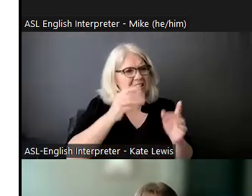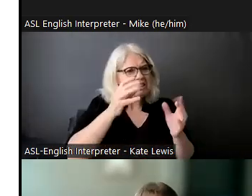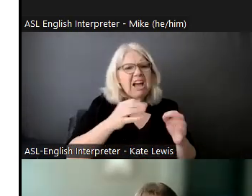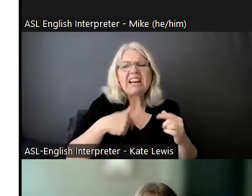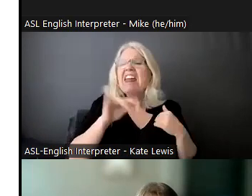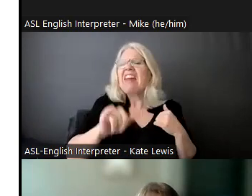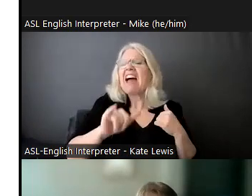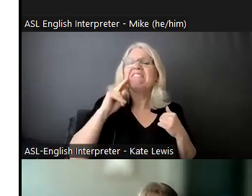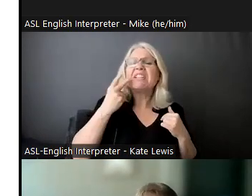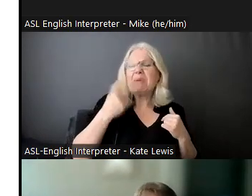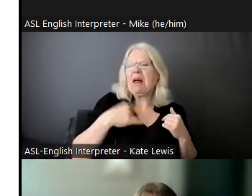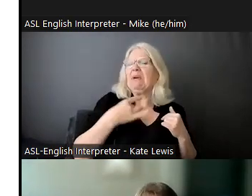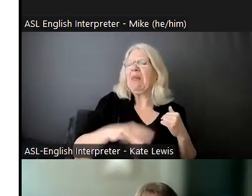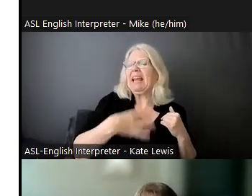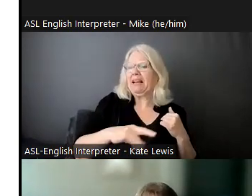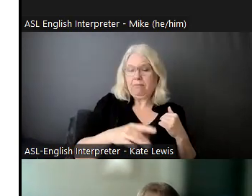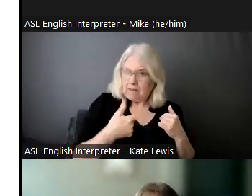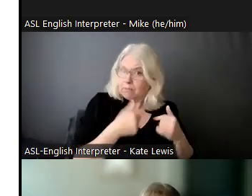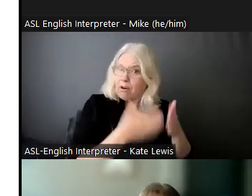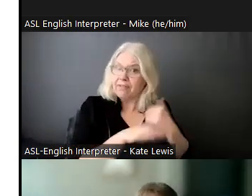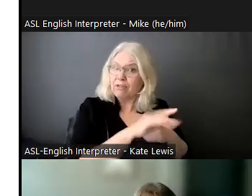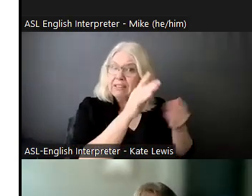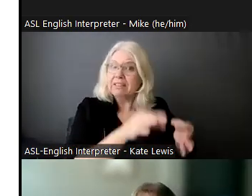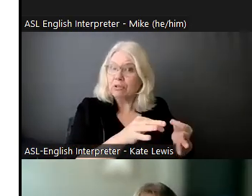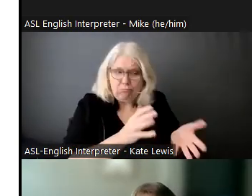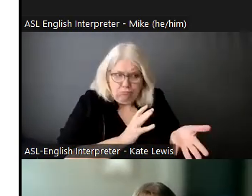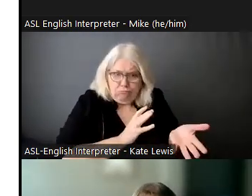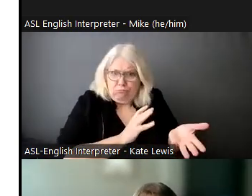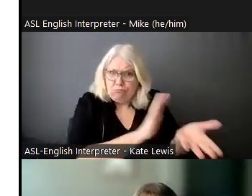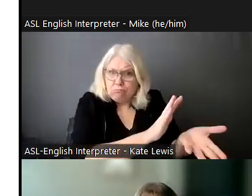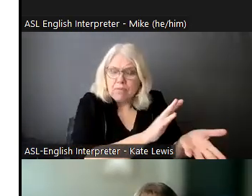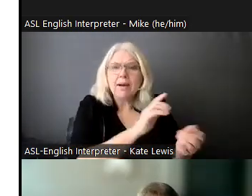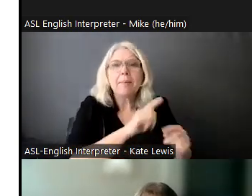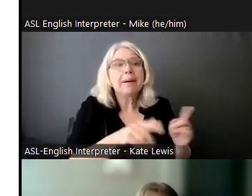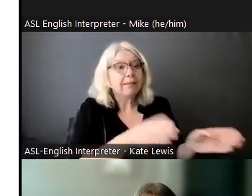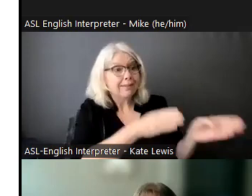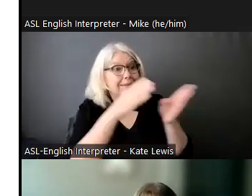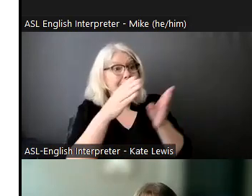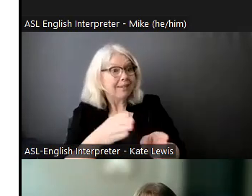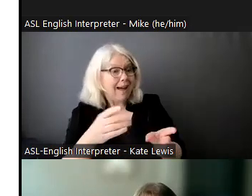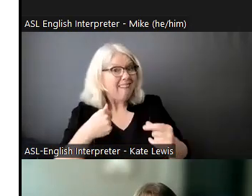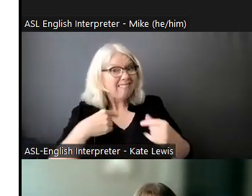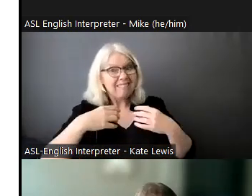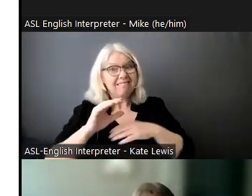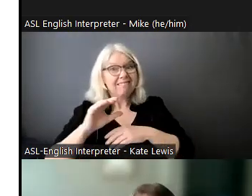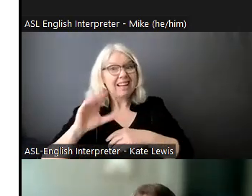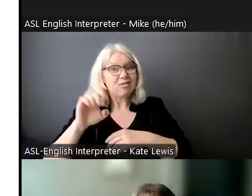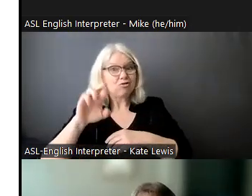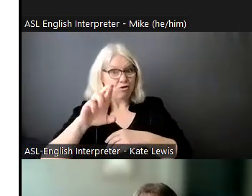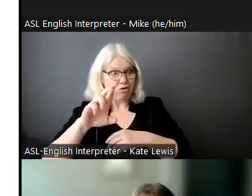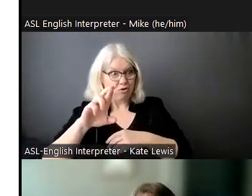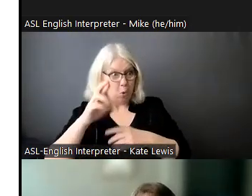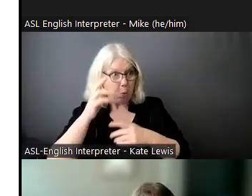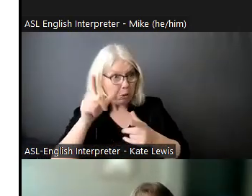other end of the spectrum. Can this person decide whether they will or they won't have chemotherapy to treat their lung cancer? Okay, takes